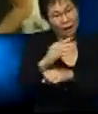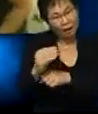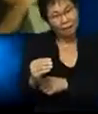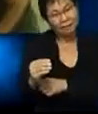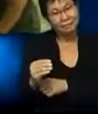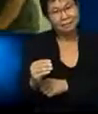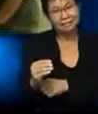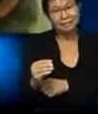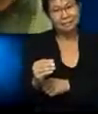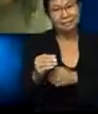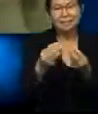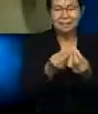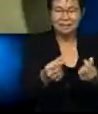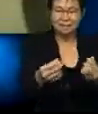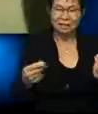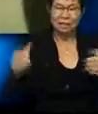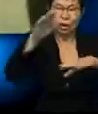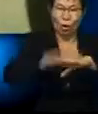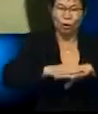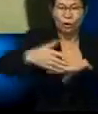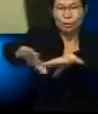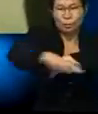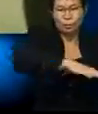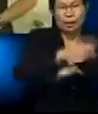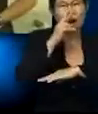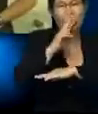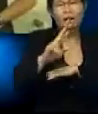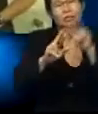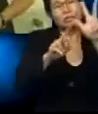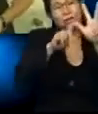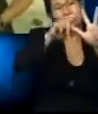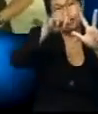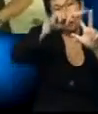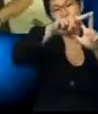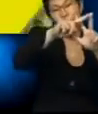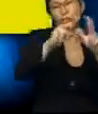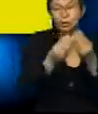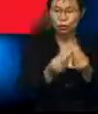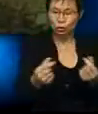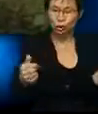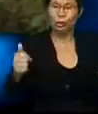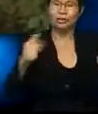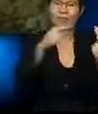and sand on the beach are 3 types of soil.